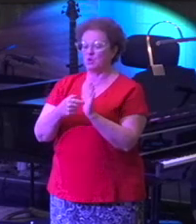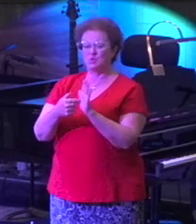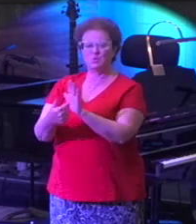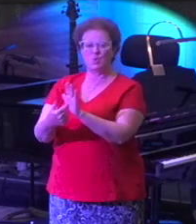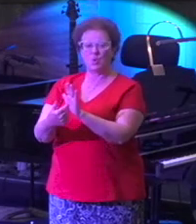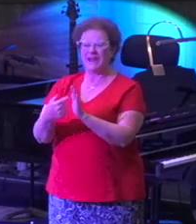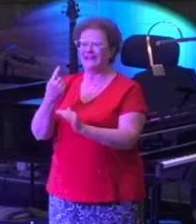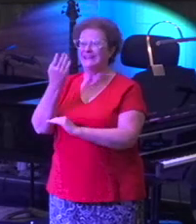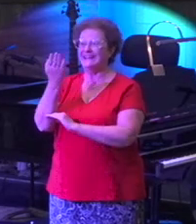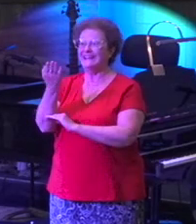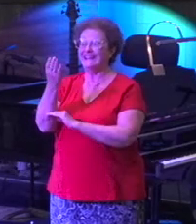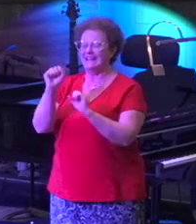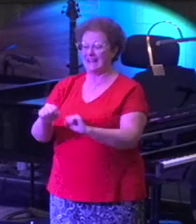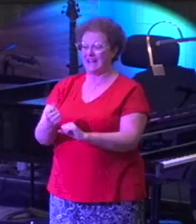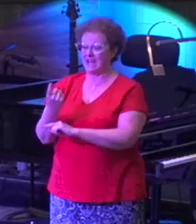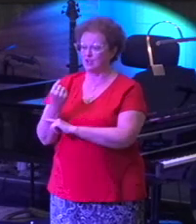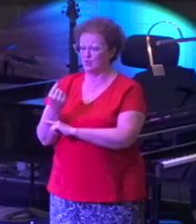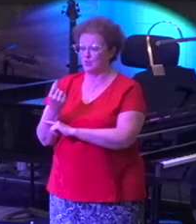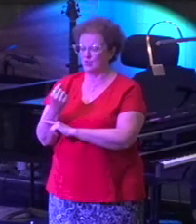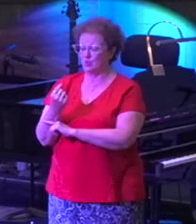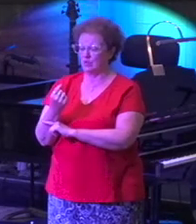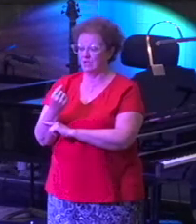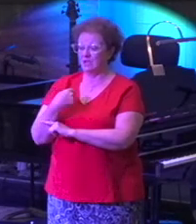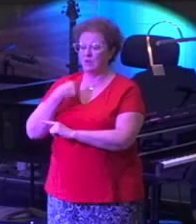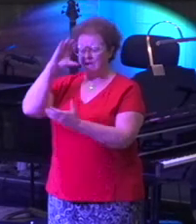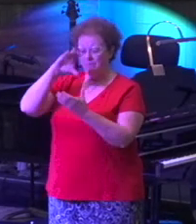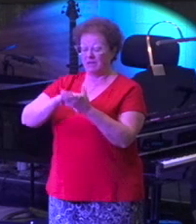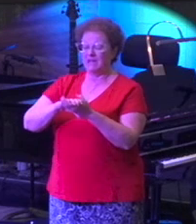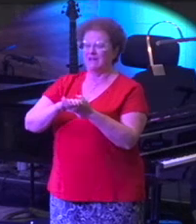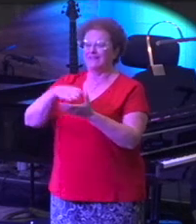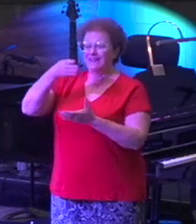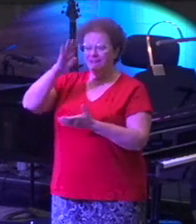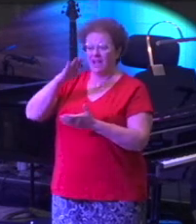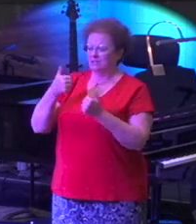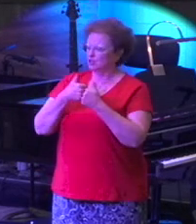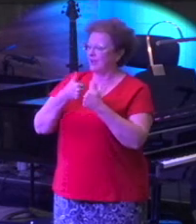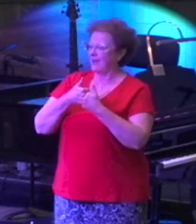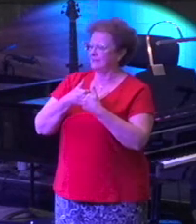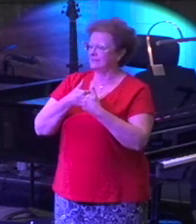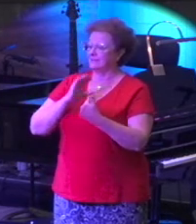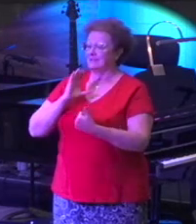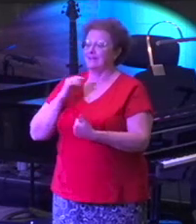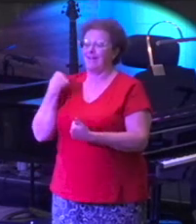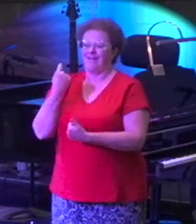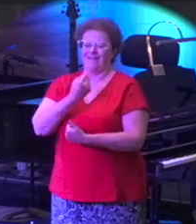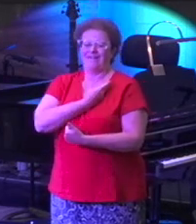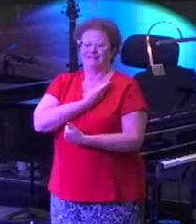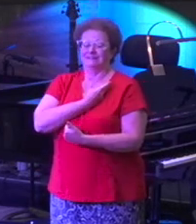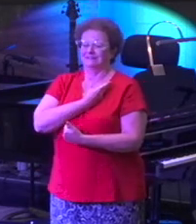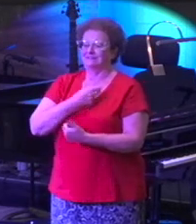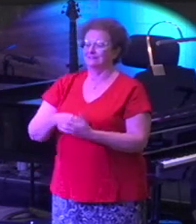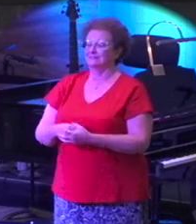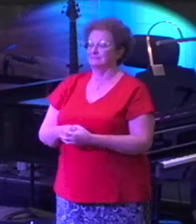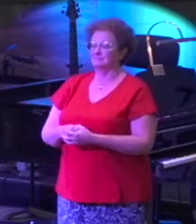what he can do and make possible. We believe in a God who constantly is challenging our sensibilities. That's literally